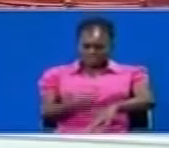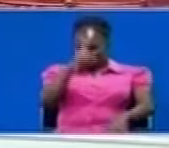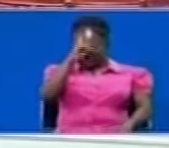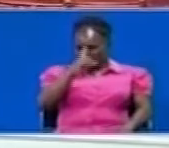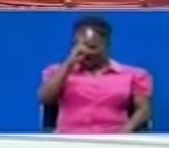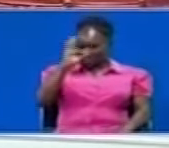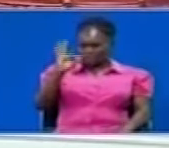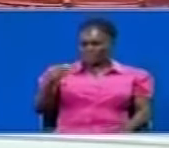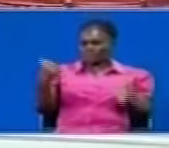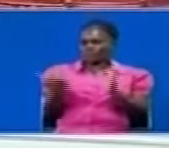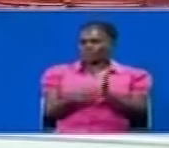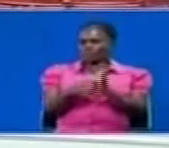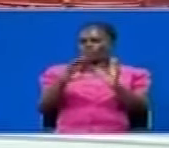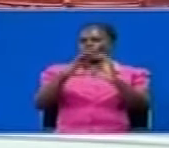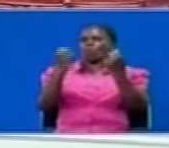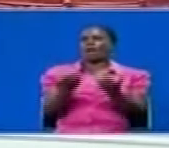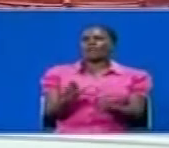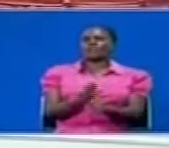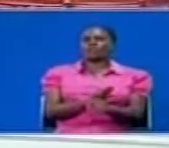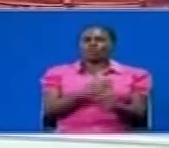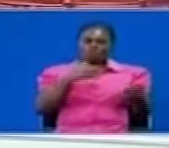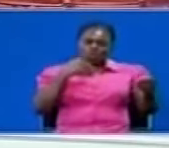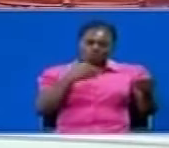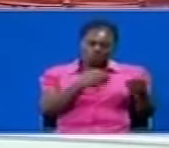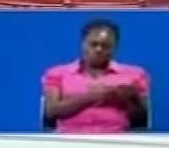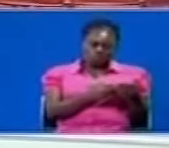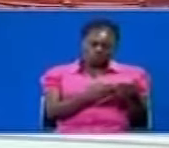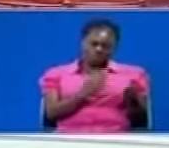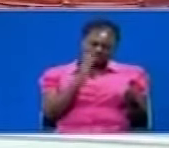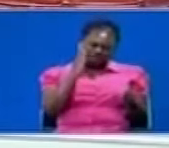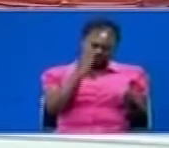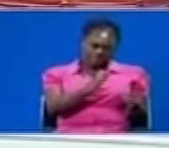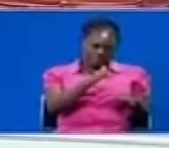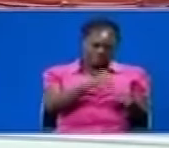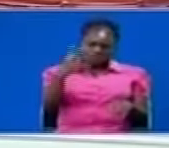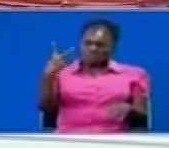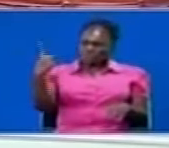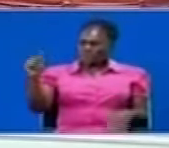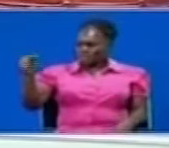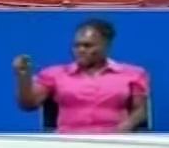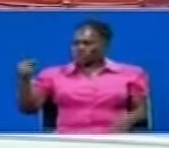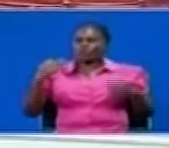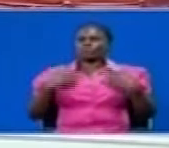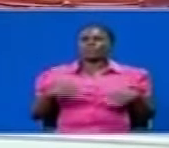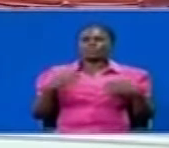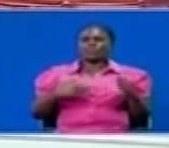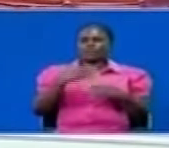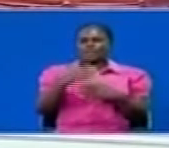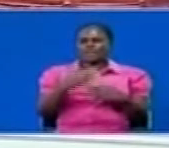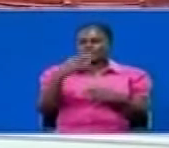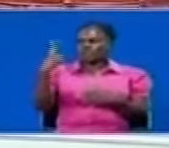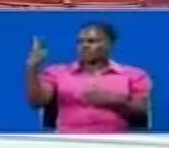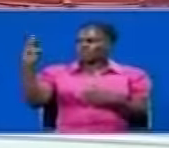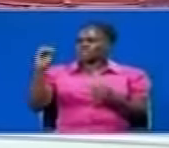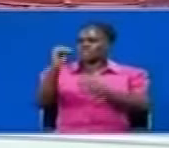serious menace world over. It is estimated that it will directly affect 21 million people in the next